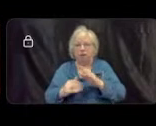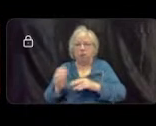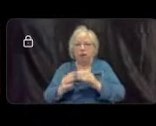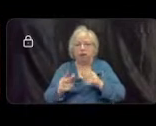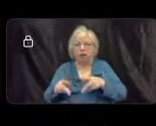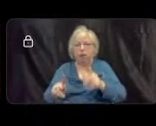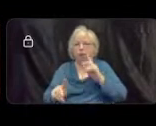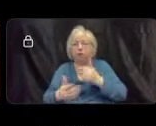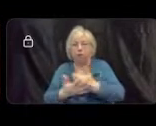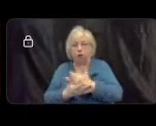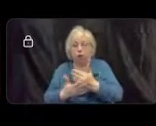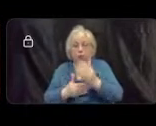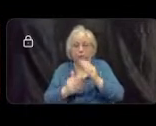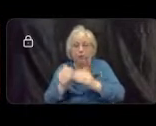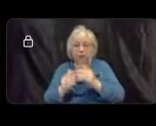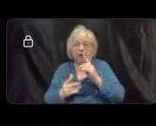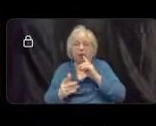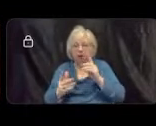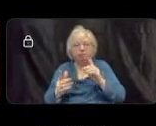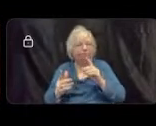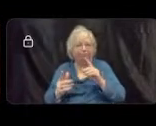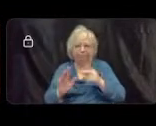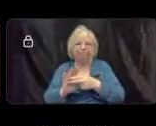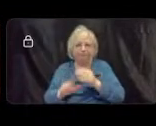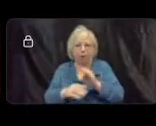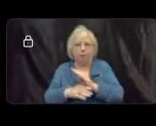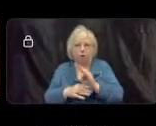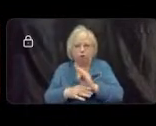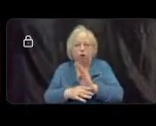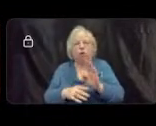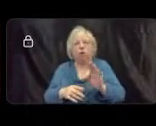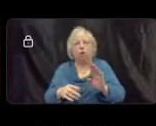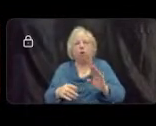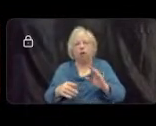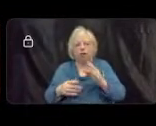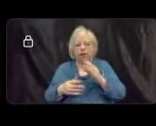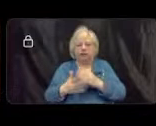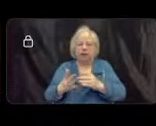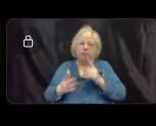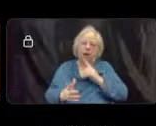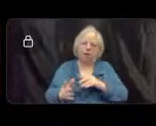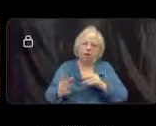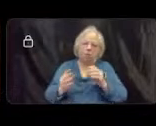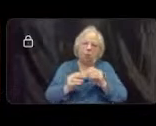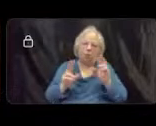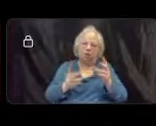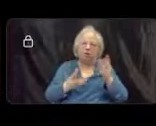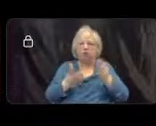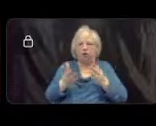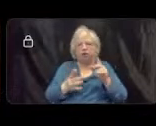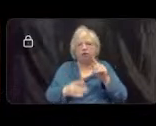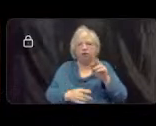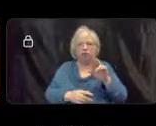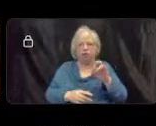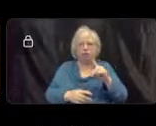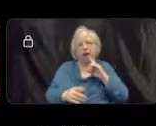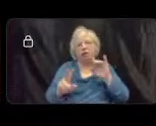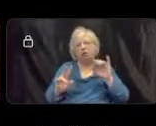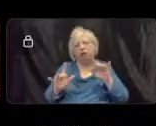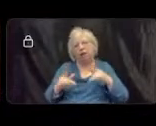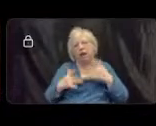new development have been commercial. The ones that have been more service trades or light industrial